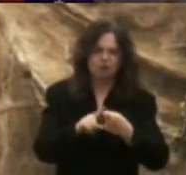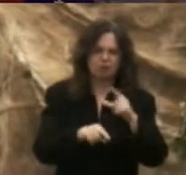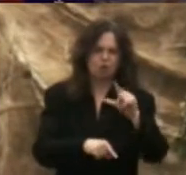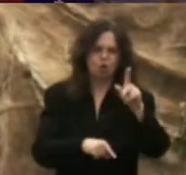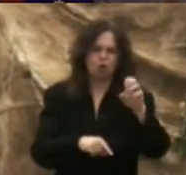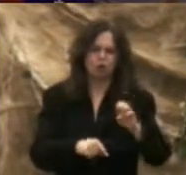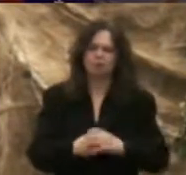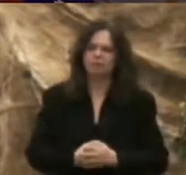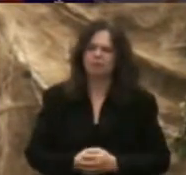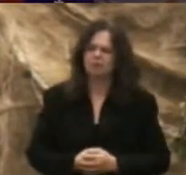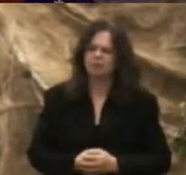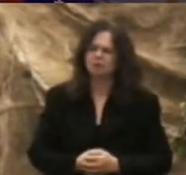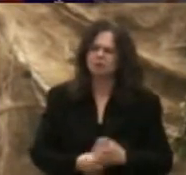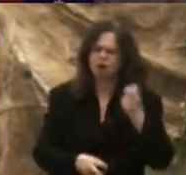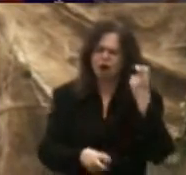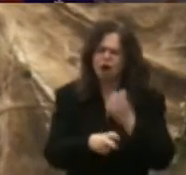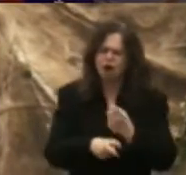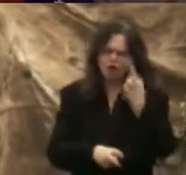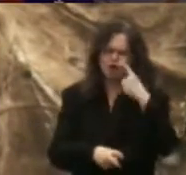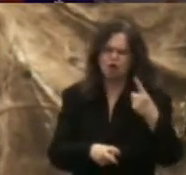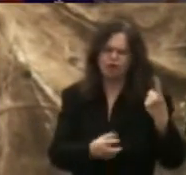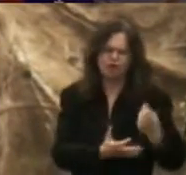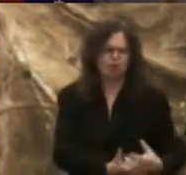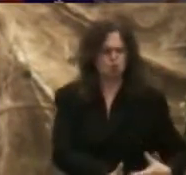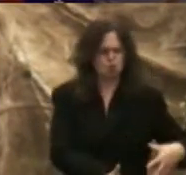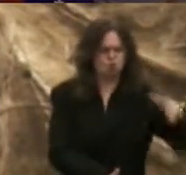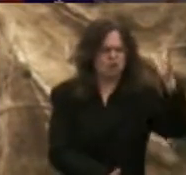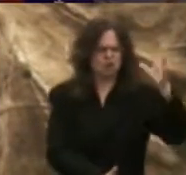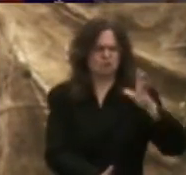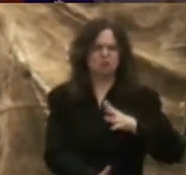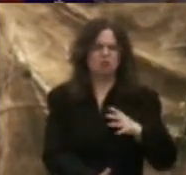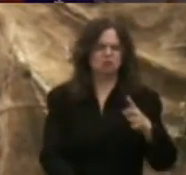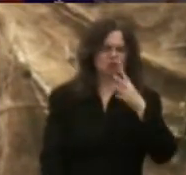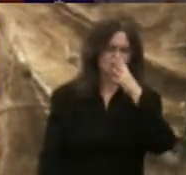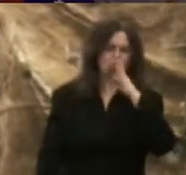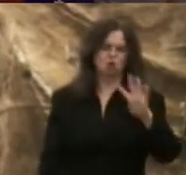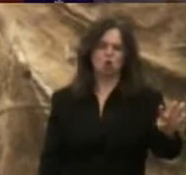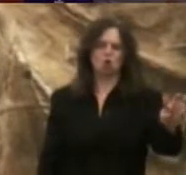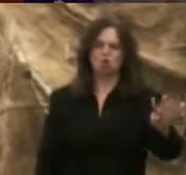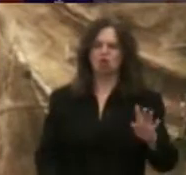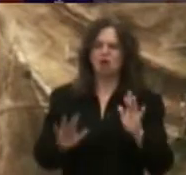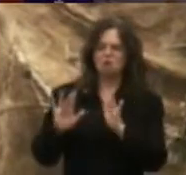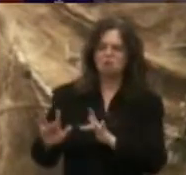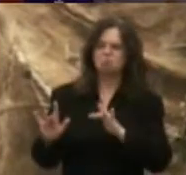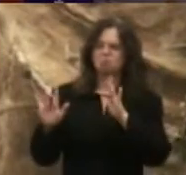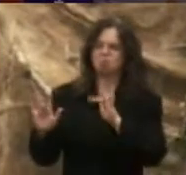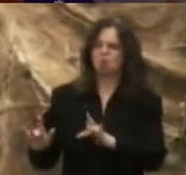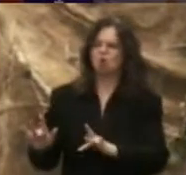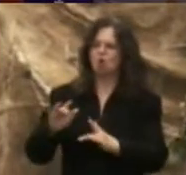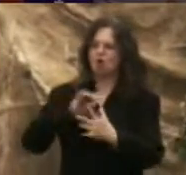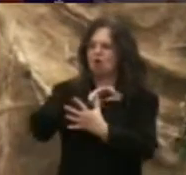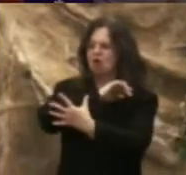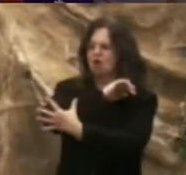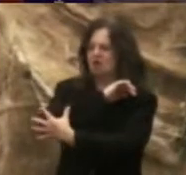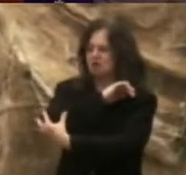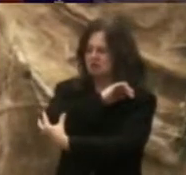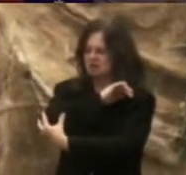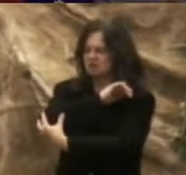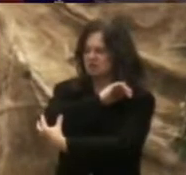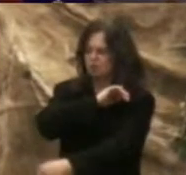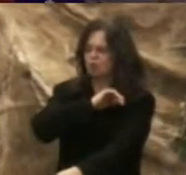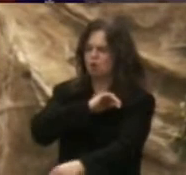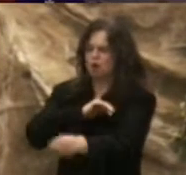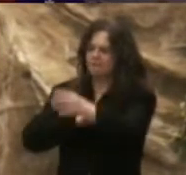Was it hard for the rich man to ignore that poor fellow lying at his gate covered with